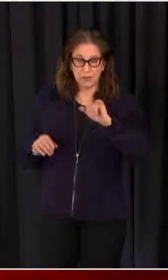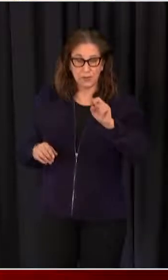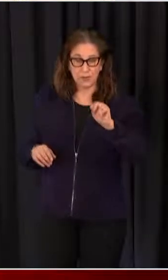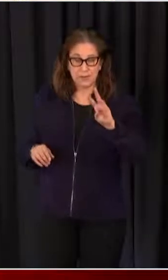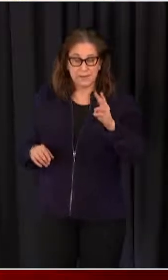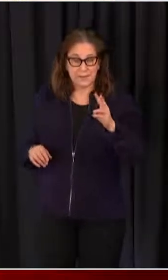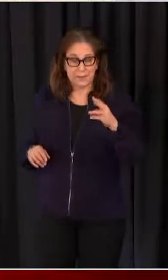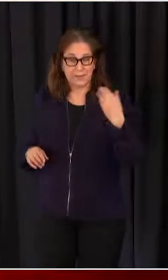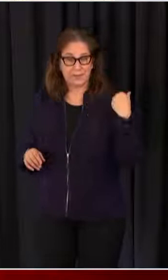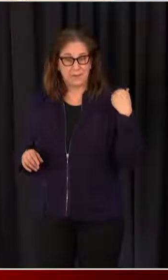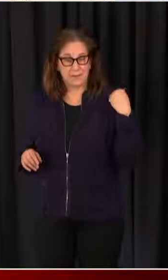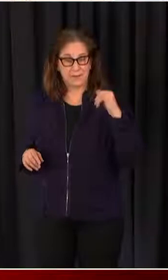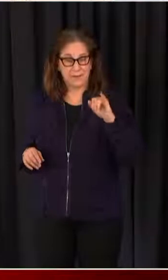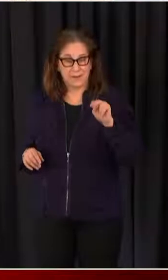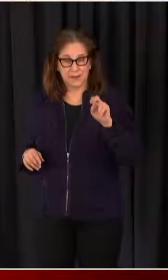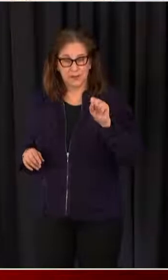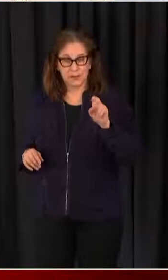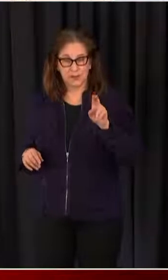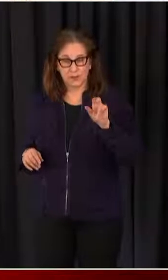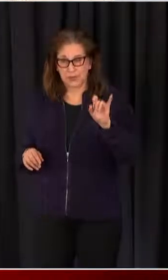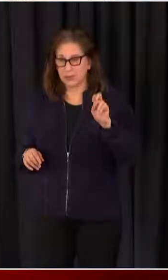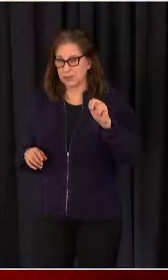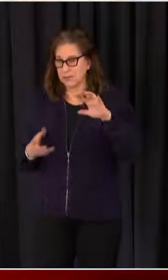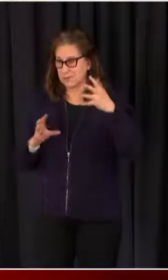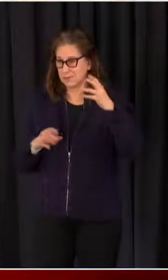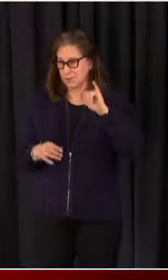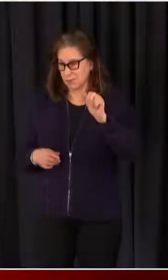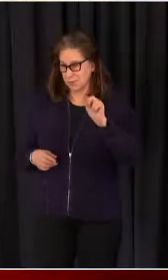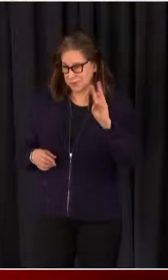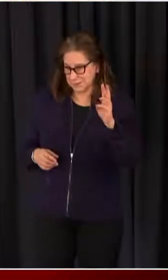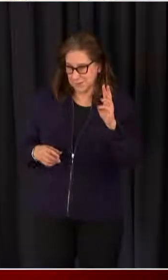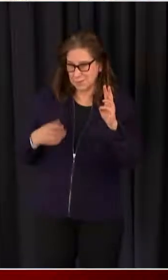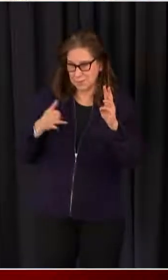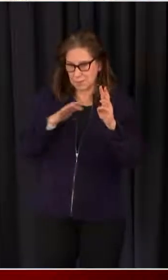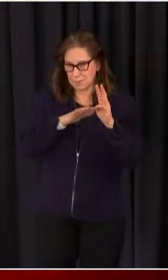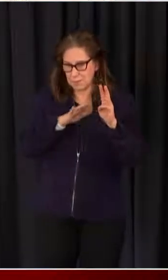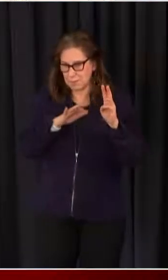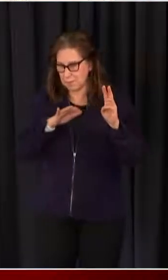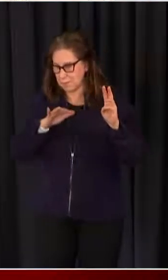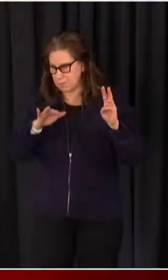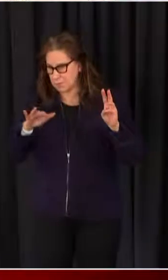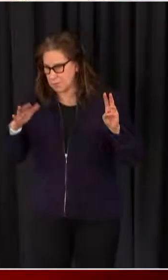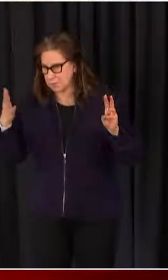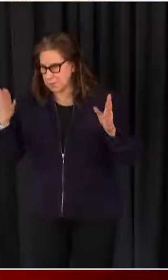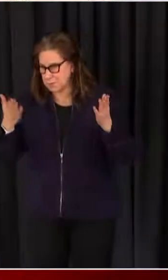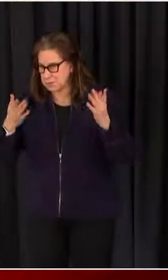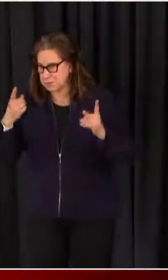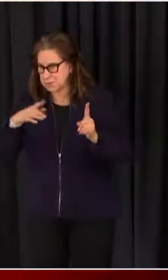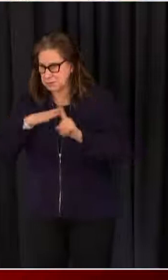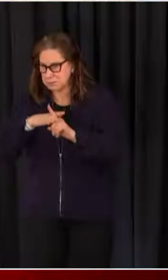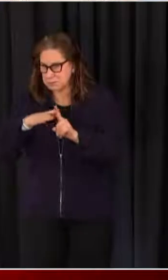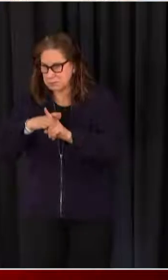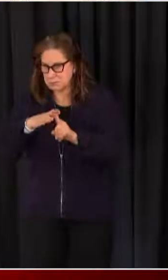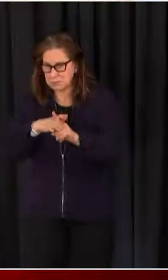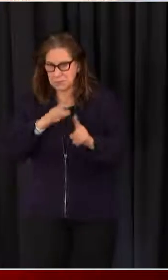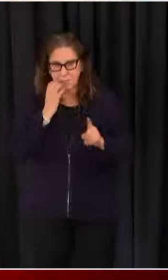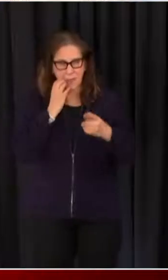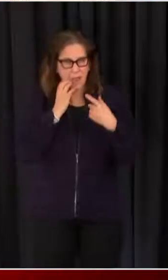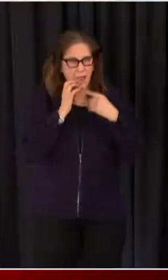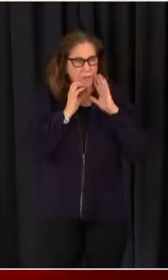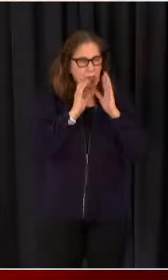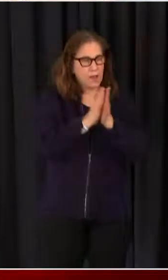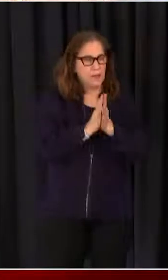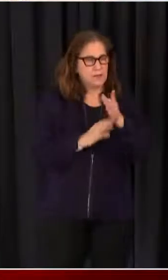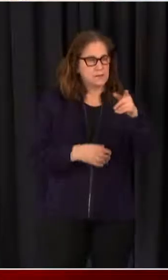of vigilance and preparedness. And so I just wanted to ask Dr. Rodriguez to say a